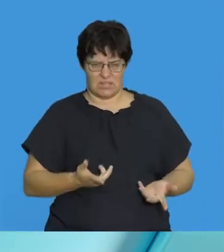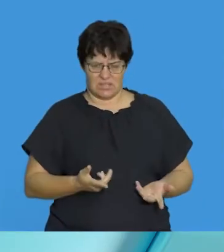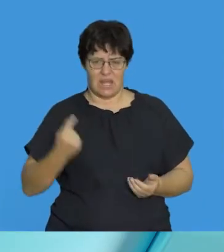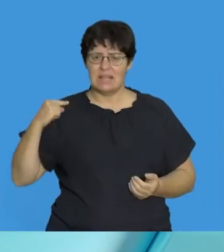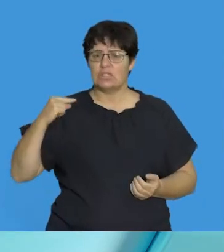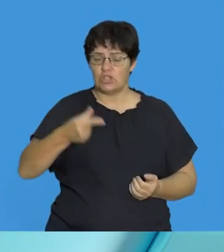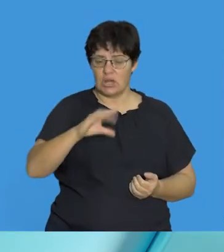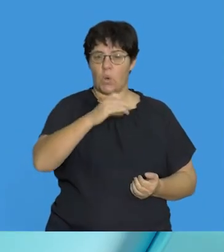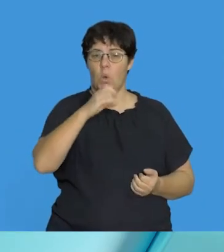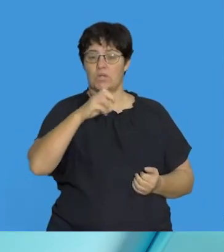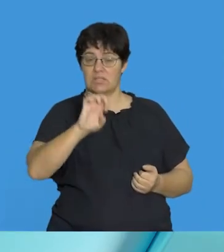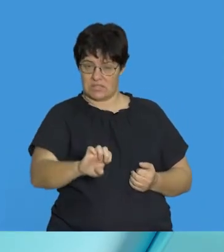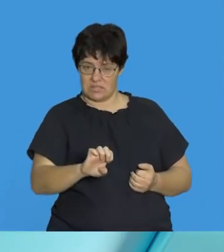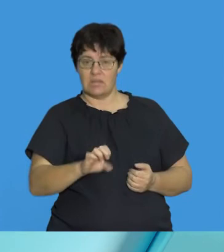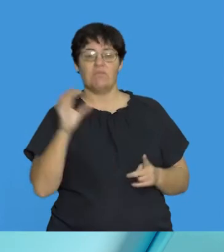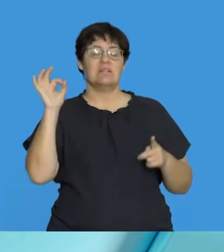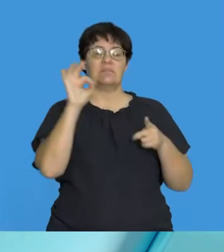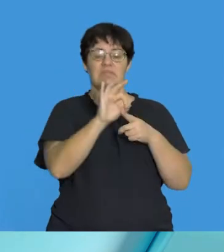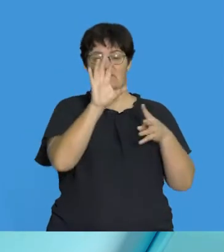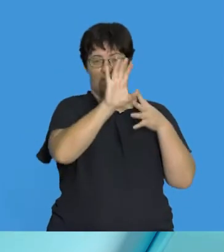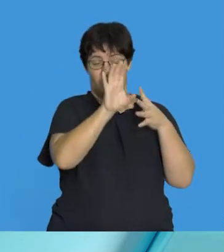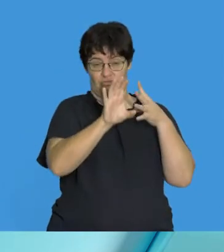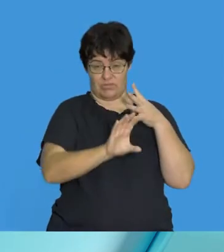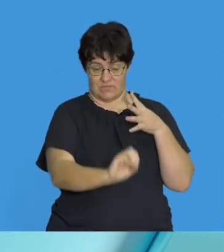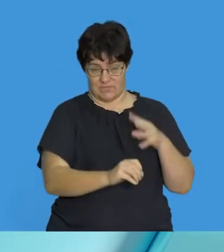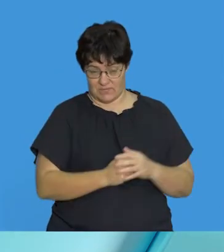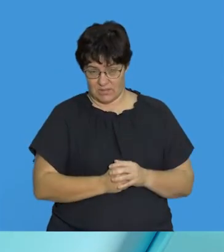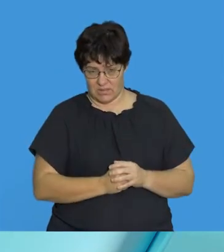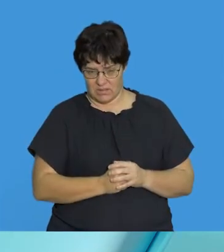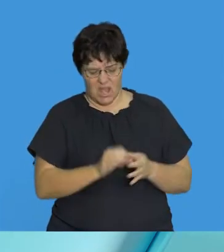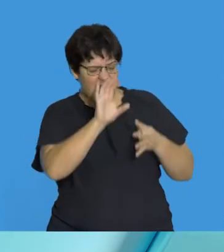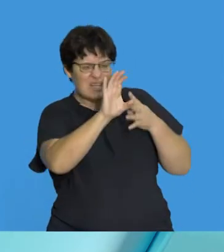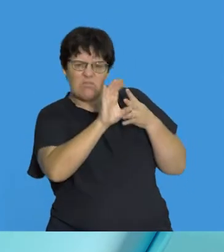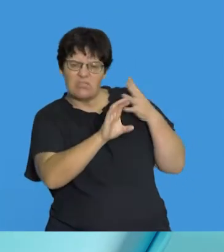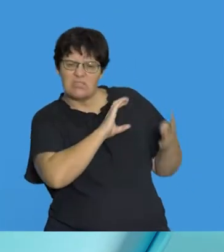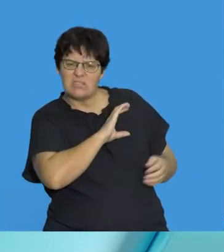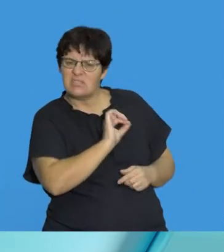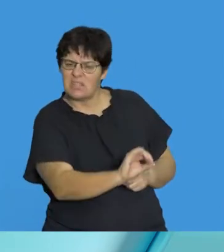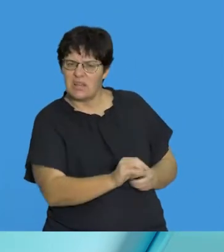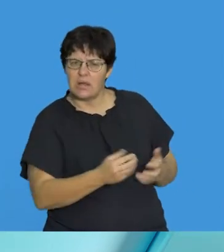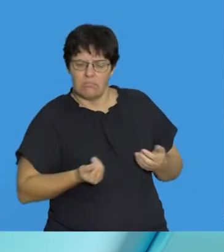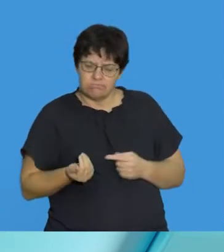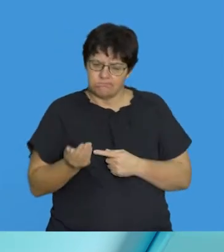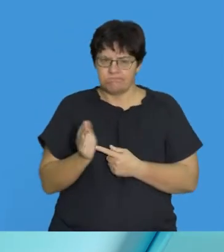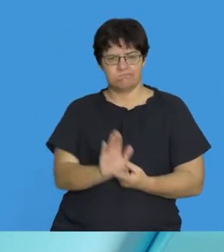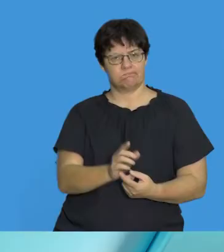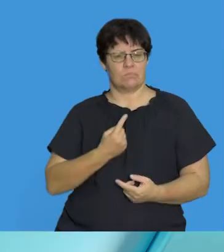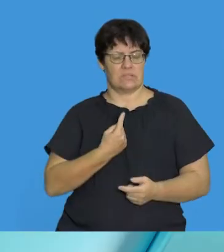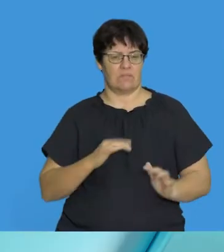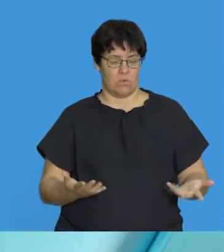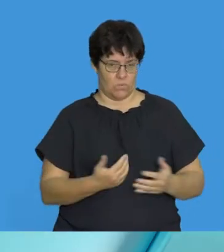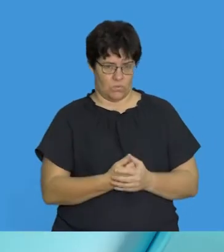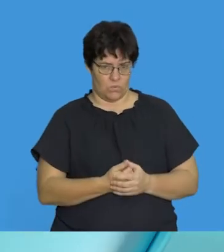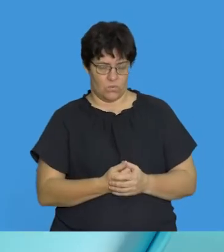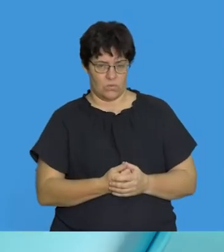gene codes for a specific characteristic. How does that characteristic present itself?